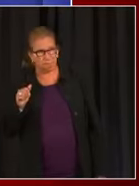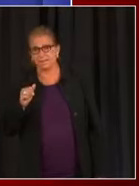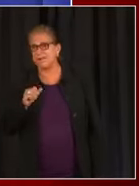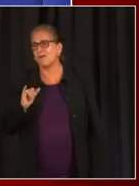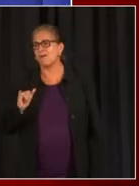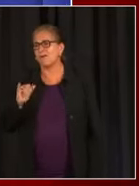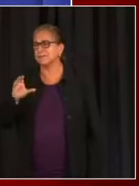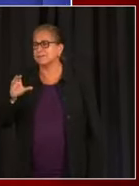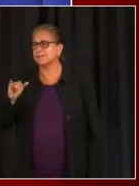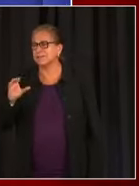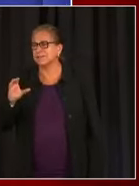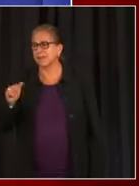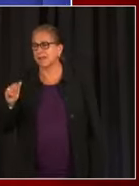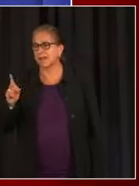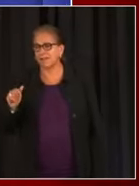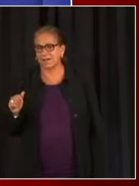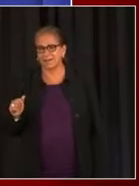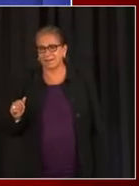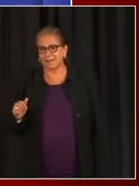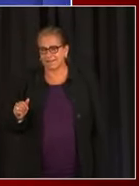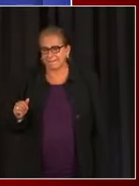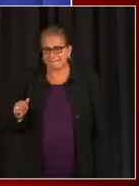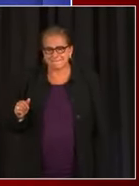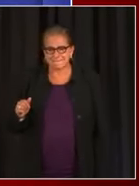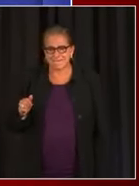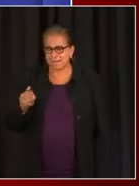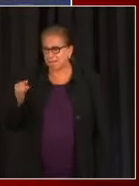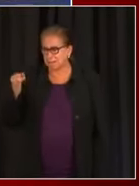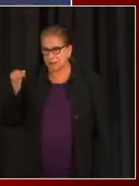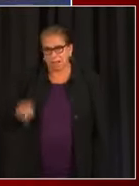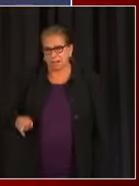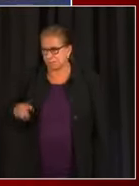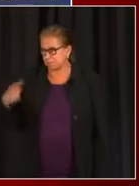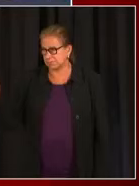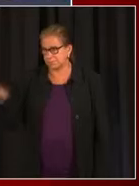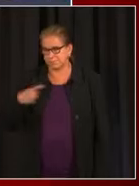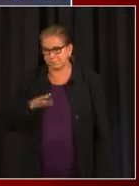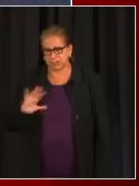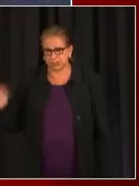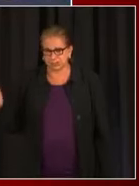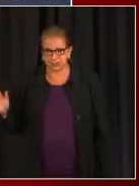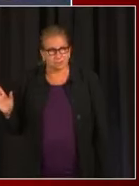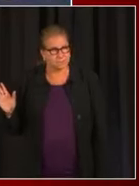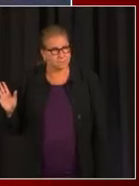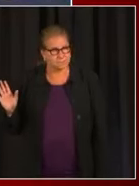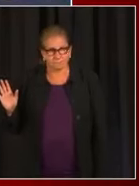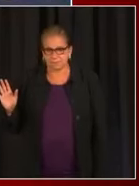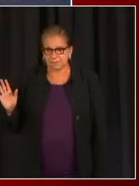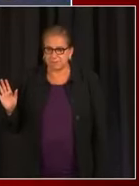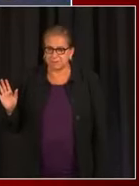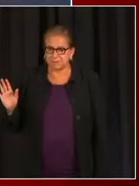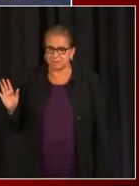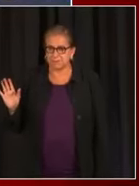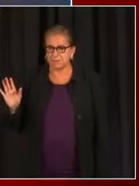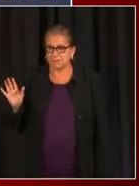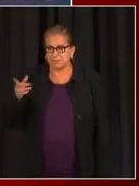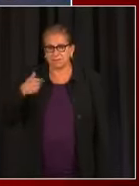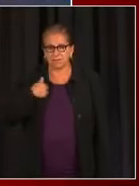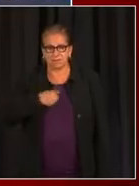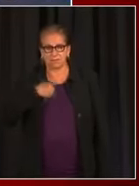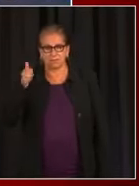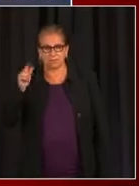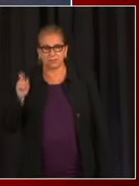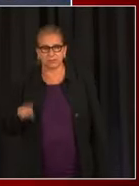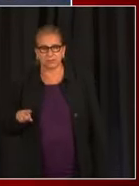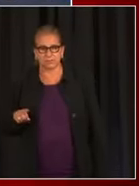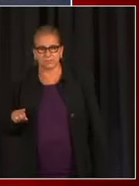Okay, and then, all right, last round, starting with Mark, and we'll work over to the end. Yep. Thanks. Just one off-topic question. Just